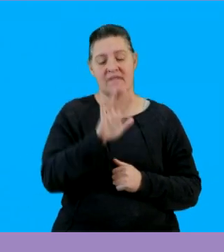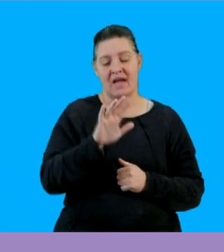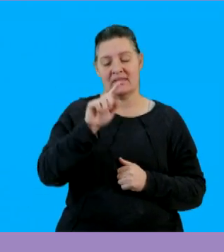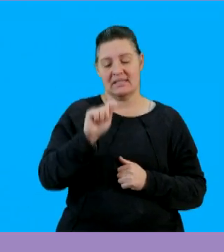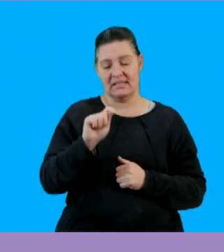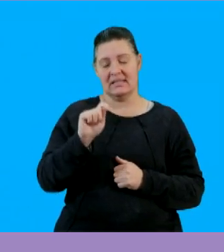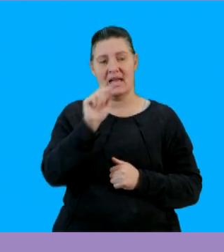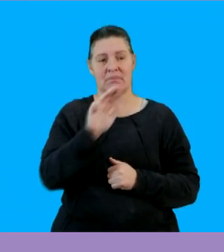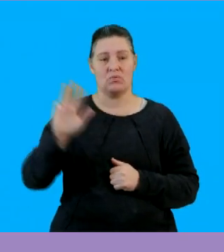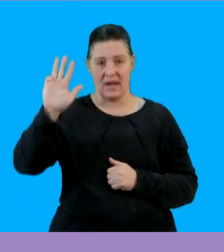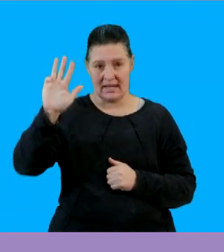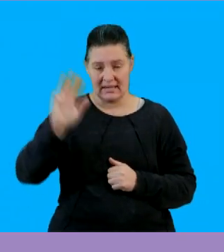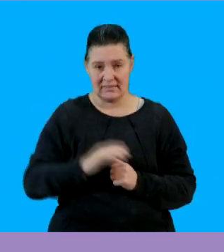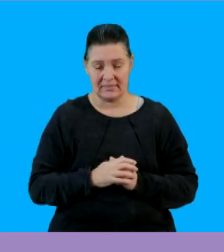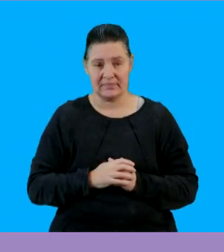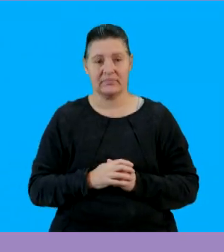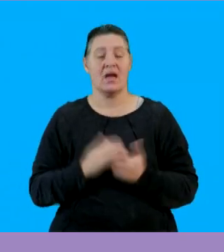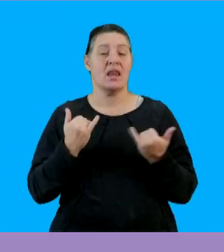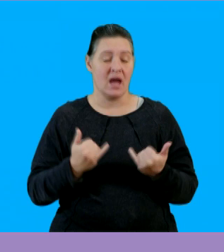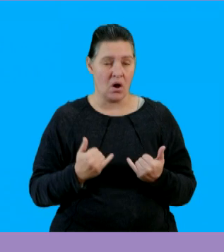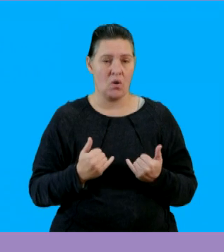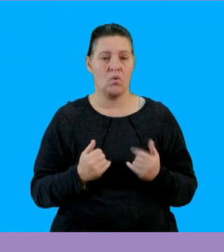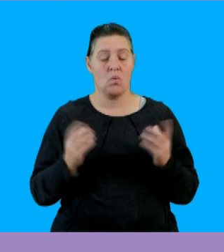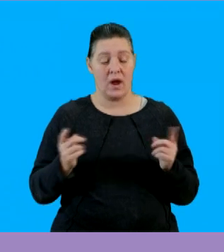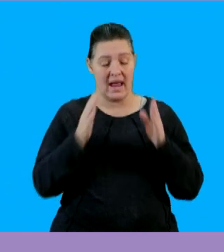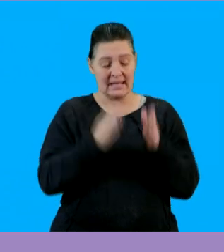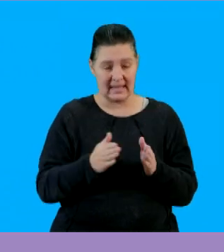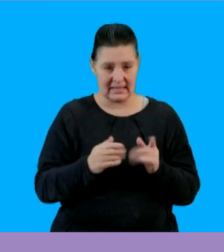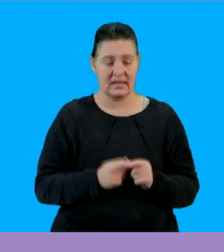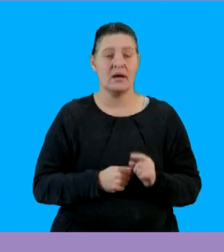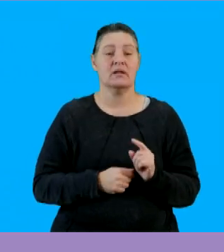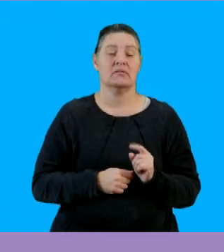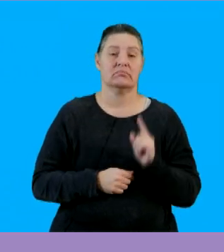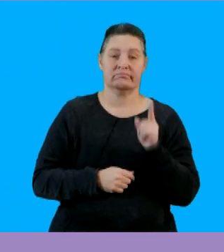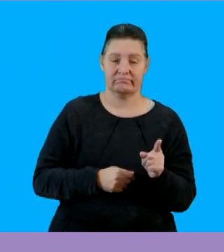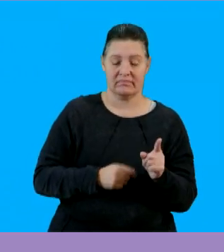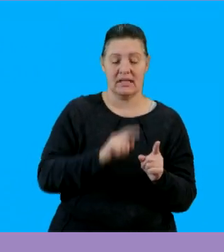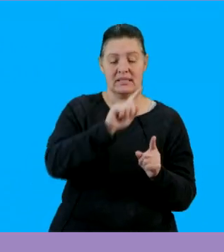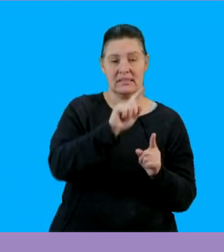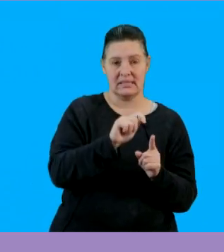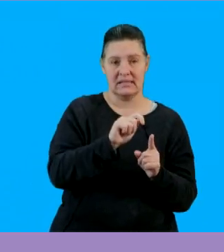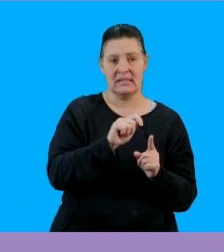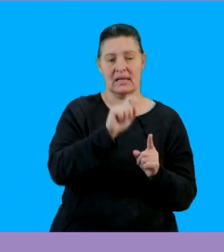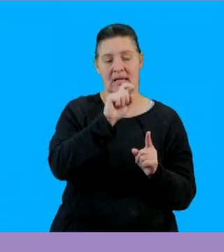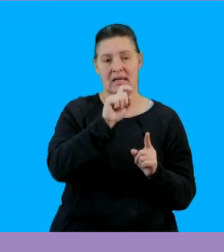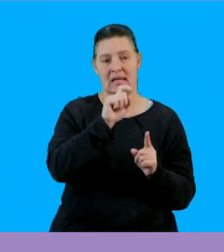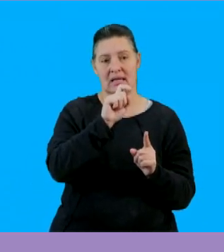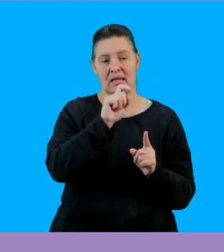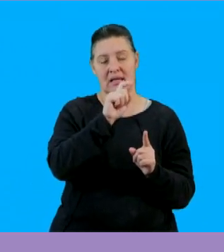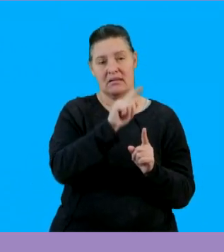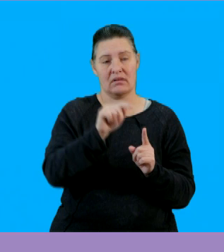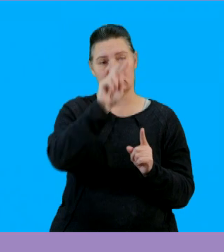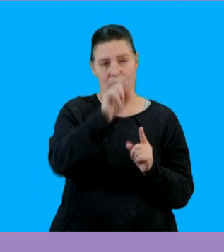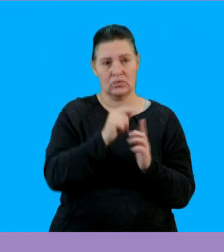us 5t exponent 9. Then we are going to multiply. We are subtracting. We are going to multiply t exponent